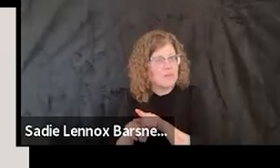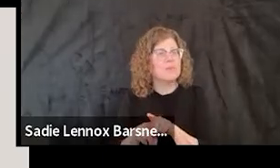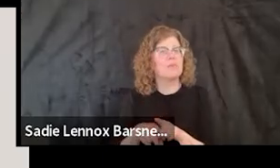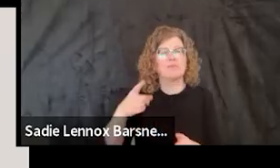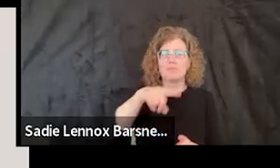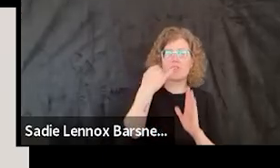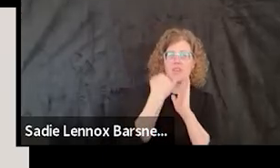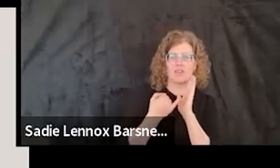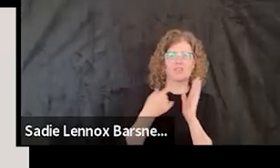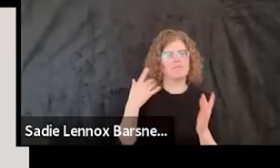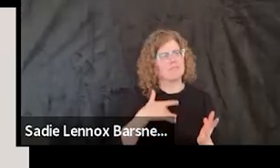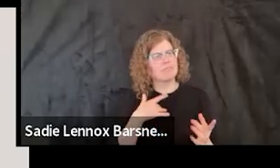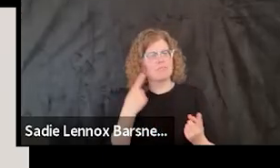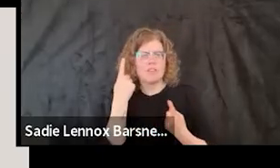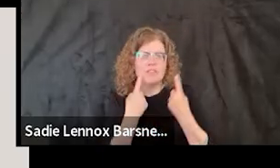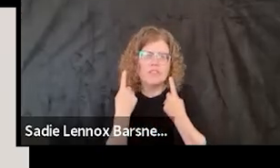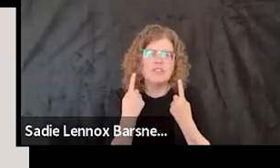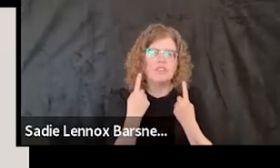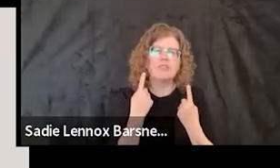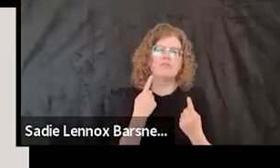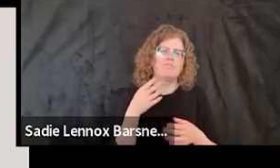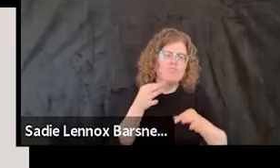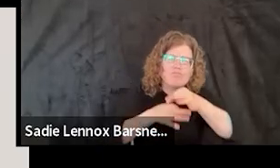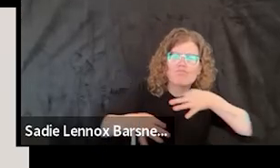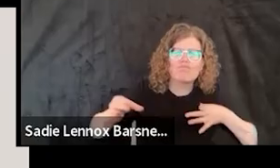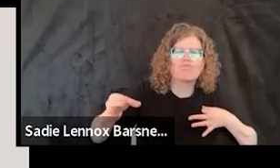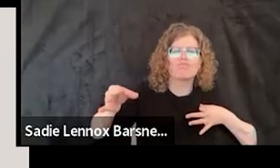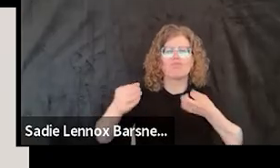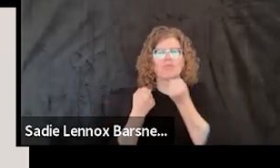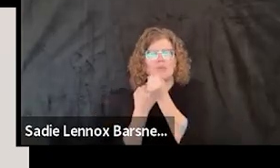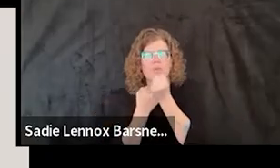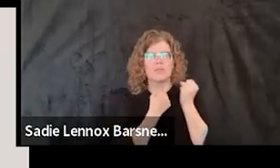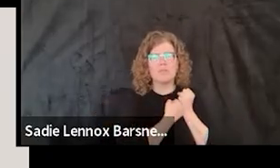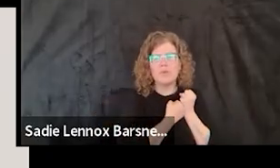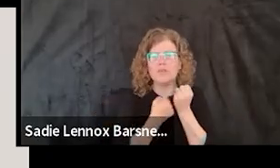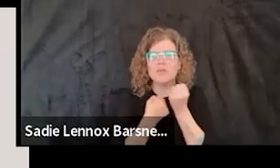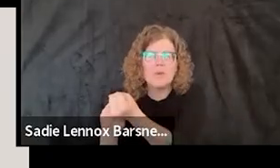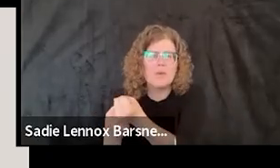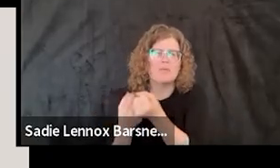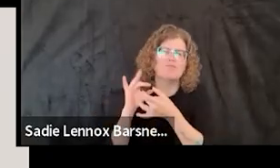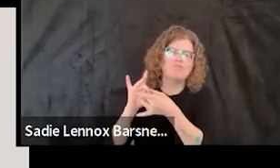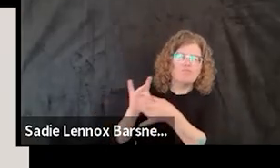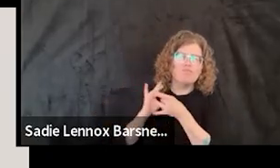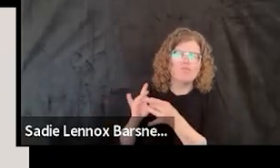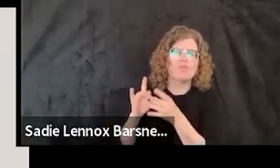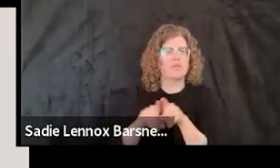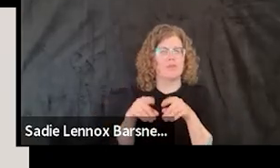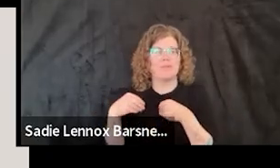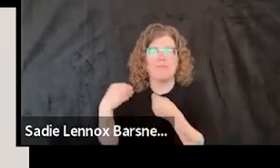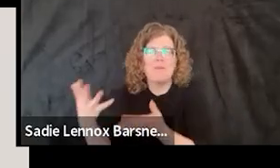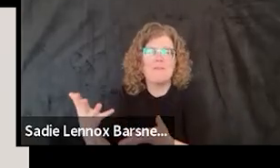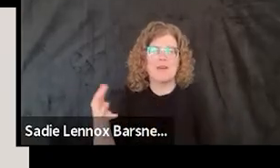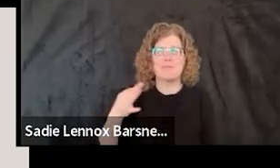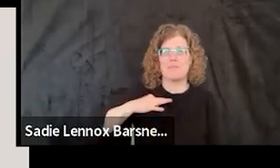reciprocal relationship with clear permissions, benefits, and value for those communities. We value